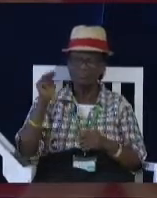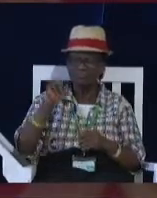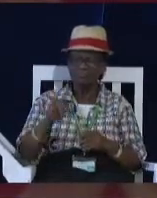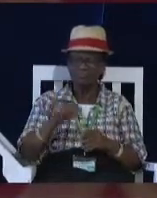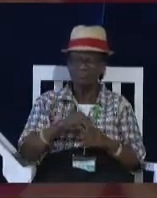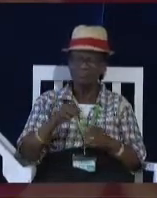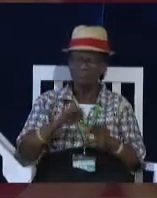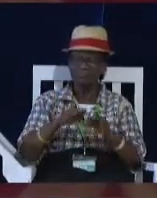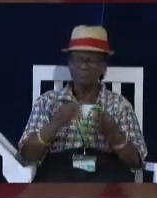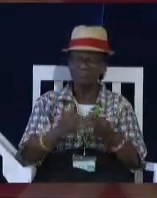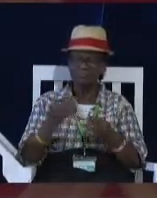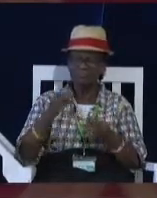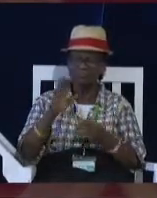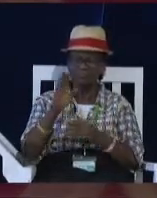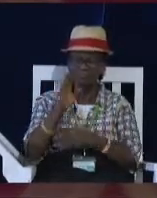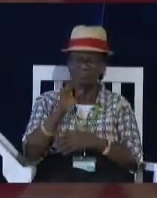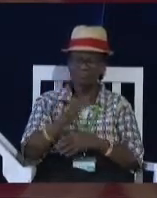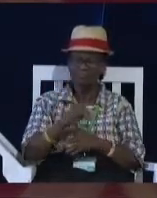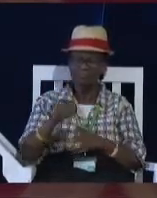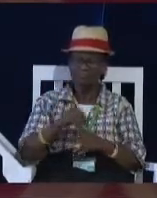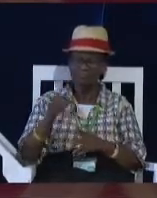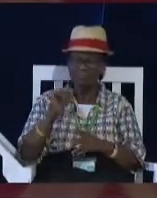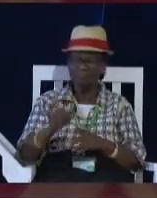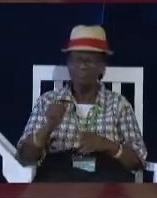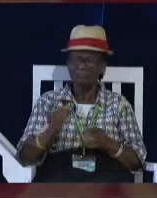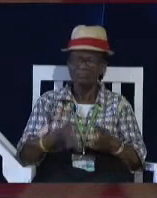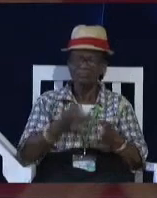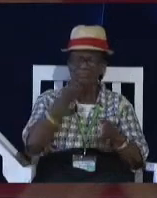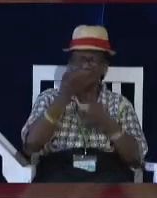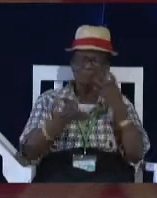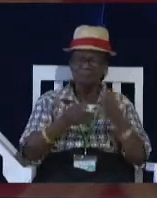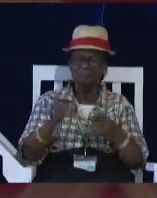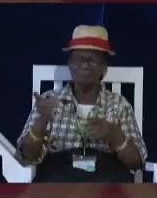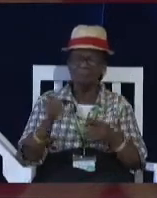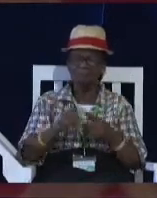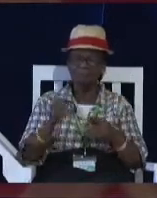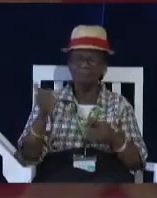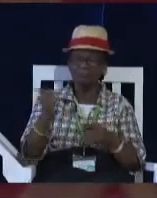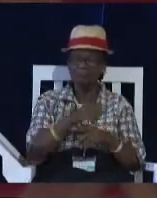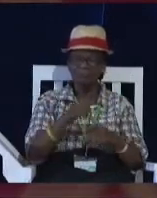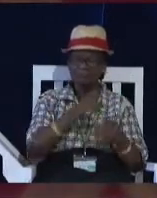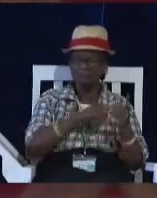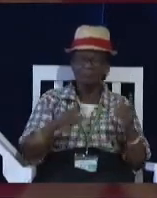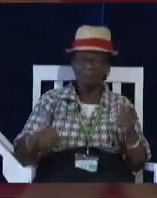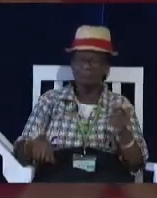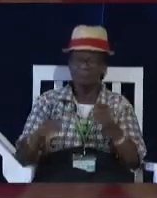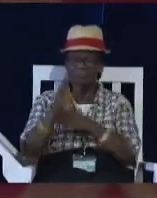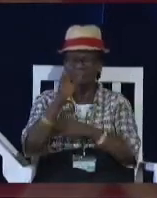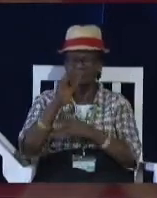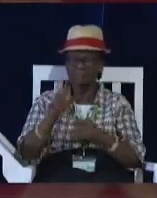And when they cry to you tonight, Lord God Almighty, please answer them by fire.